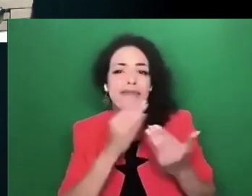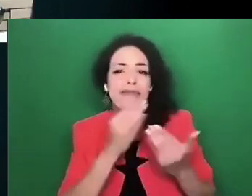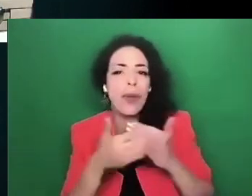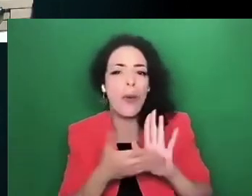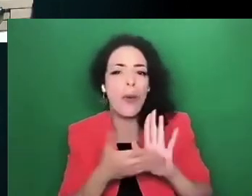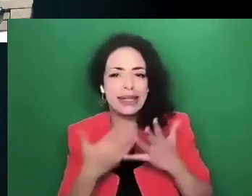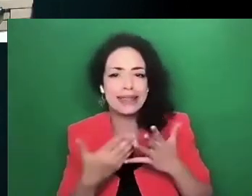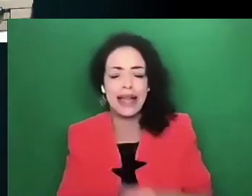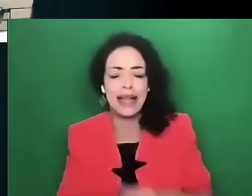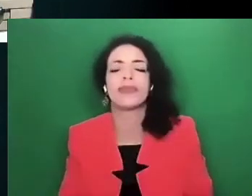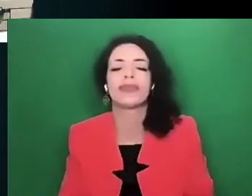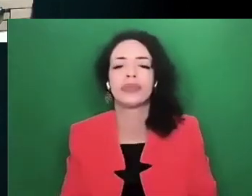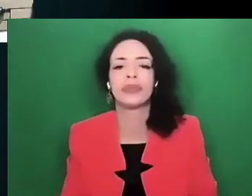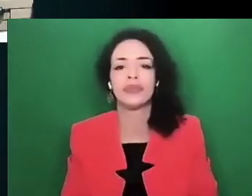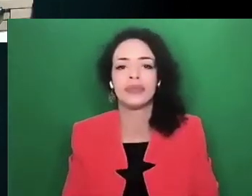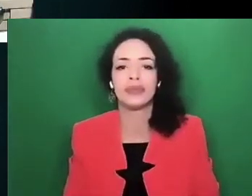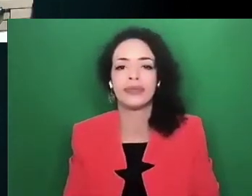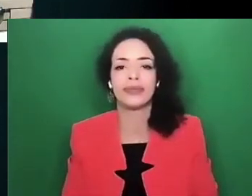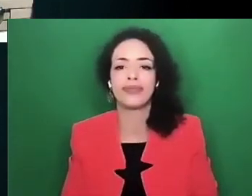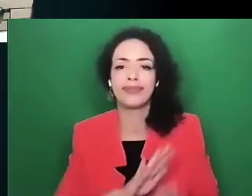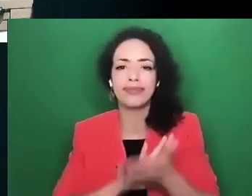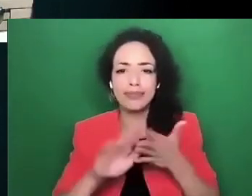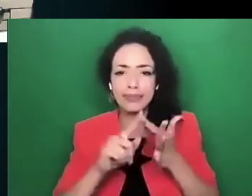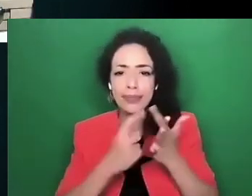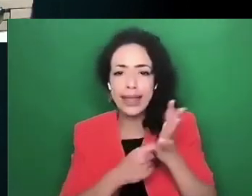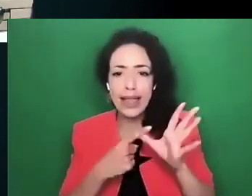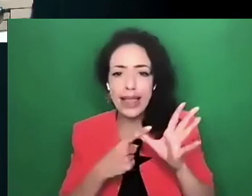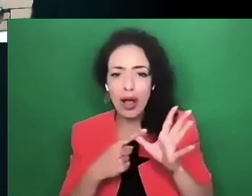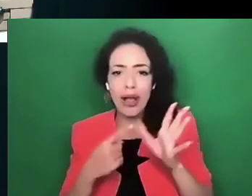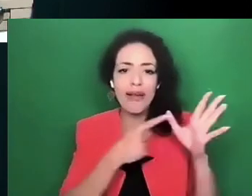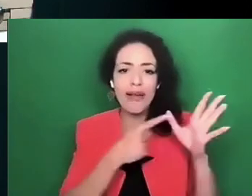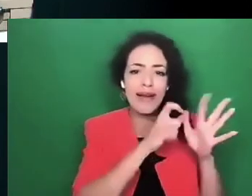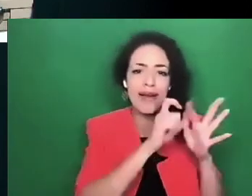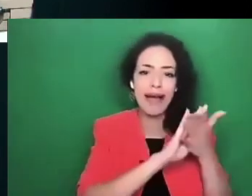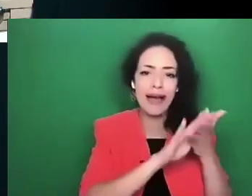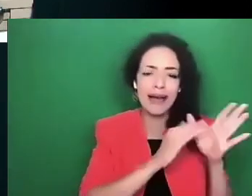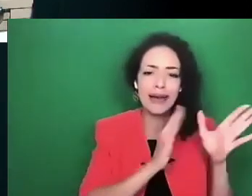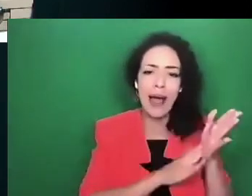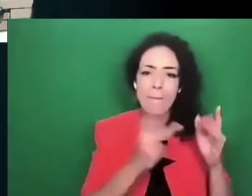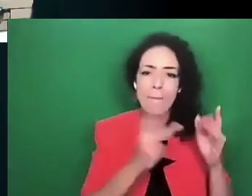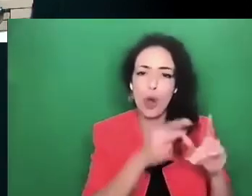and Adham, I'd just like you to think about somebody seeing your work for the first time.